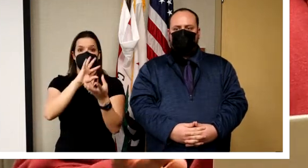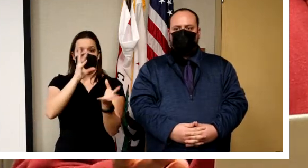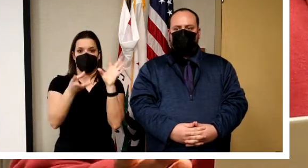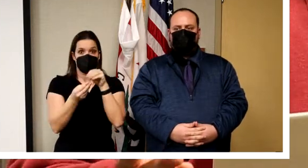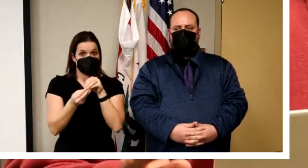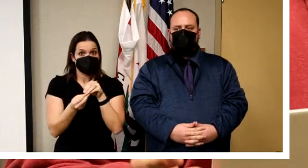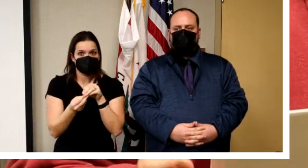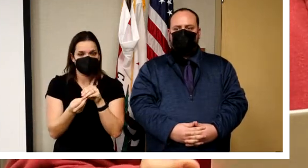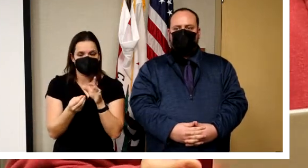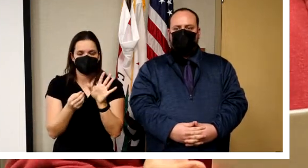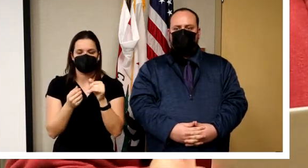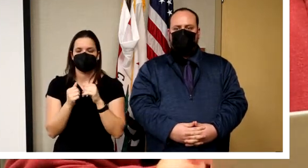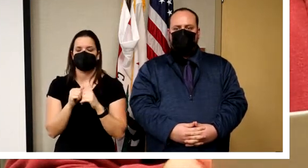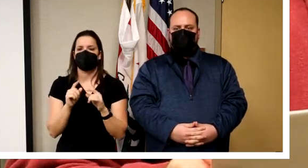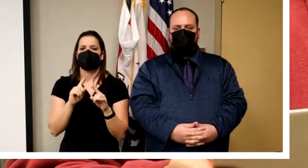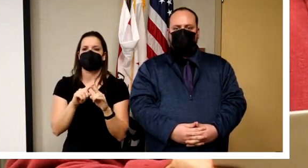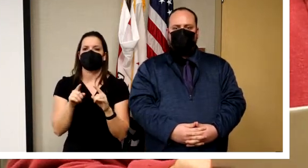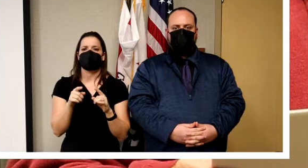but I